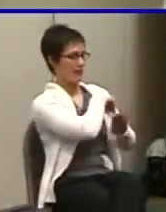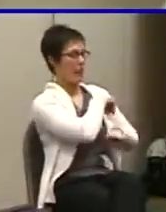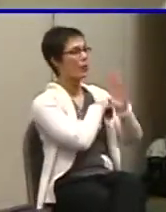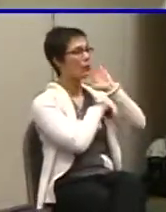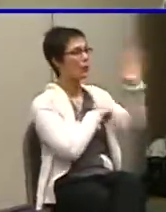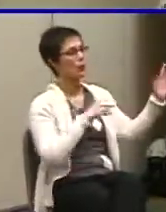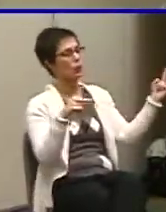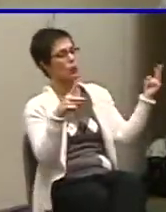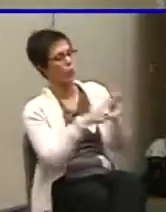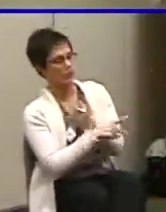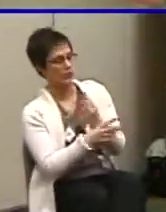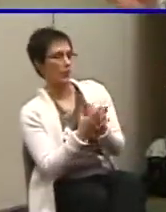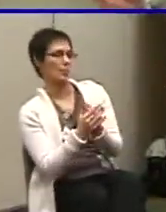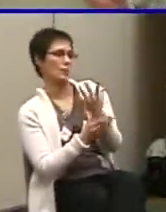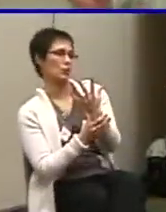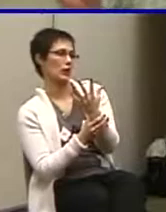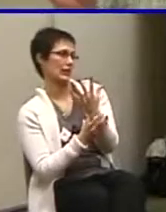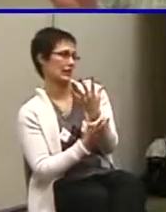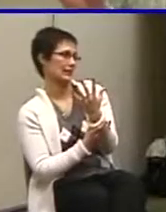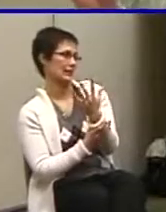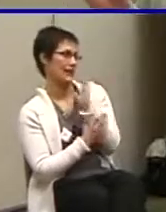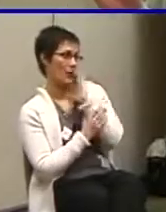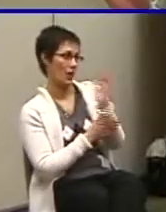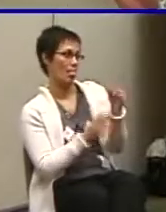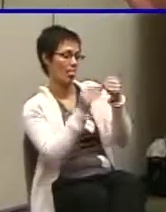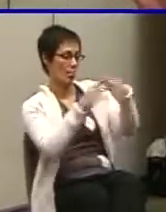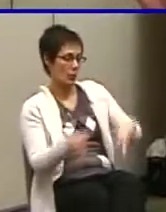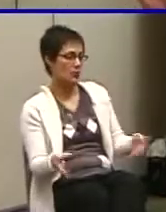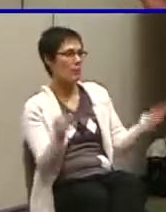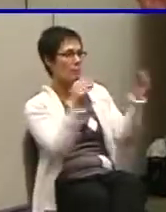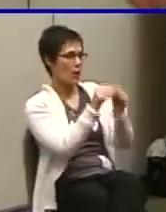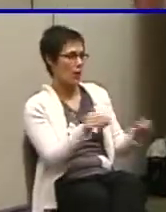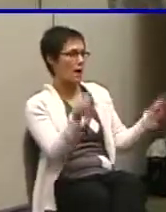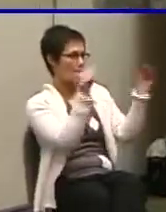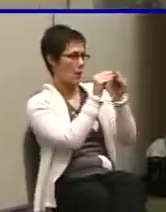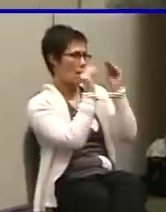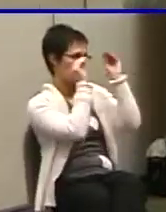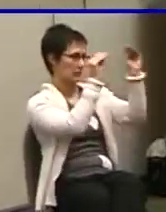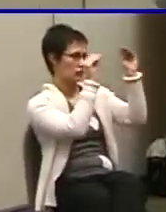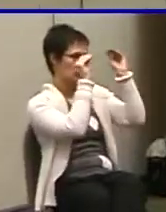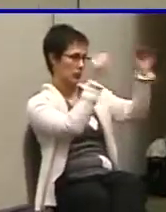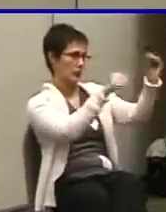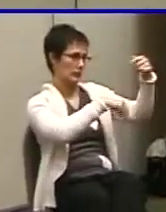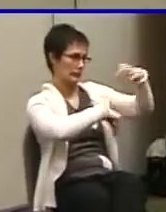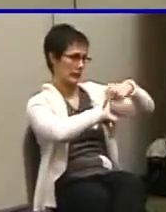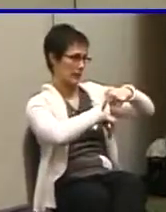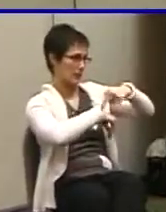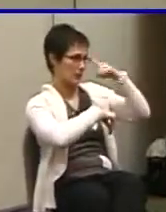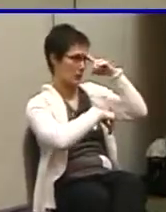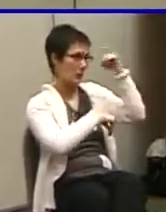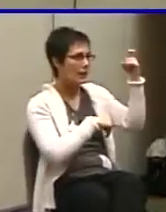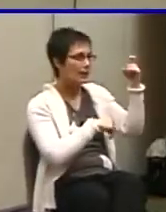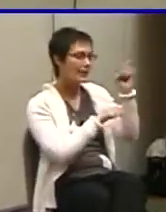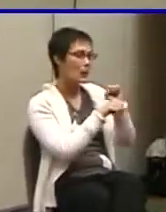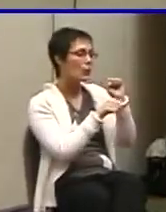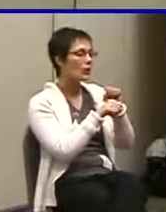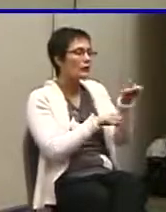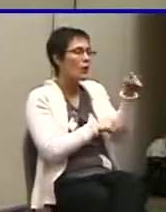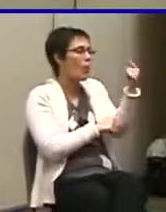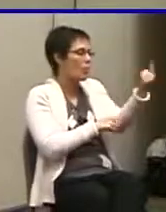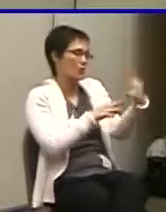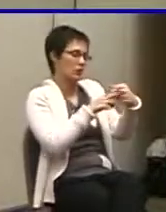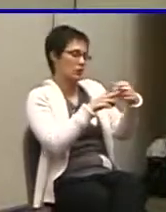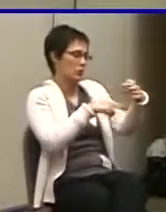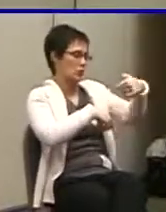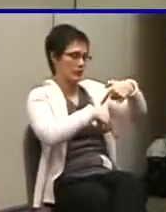reprimand in the spring. We'll lose even more instructional time. Now, again, because it works for that short period of time, I somehow